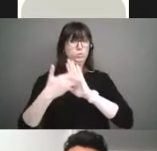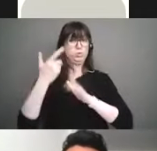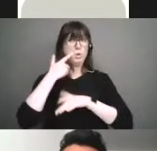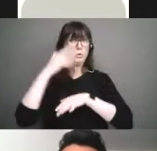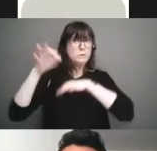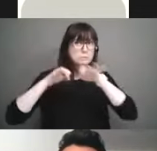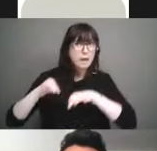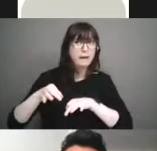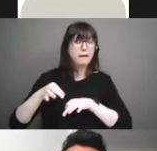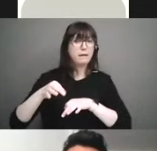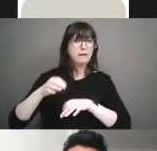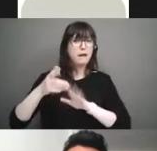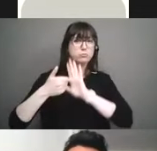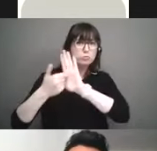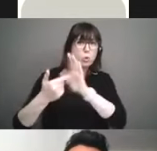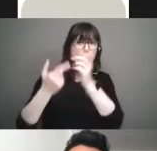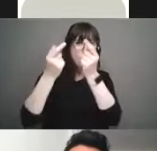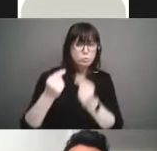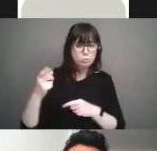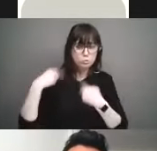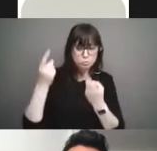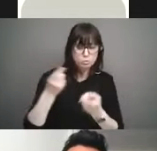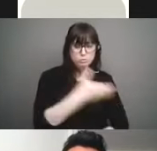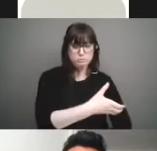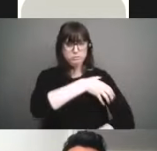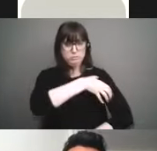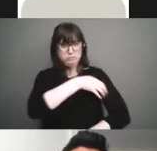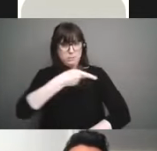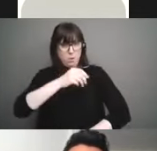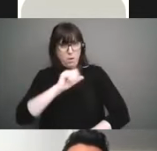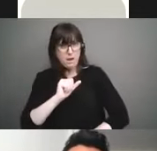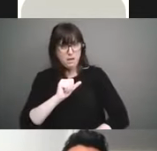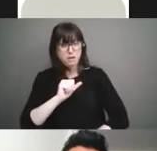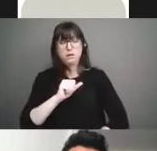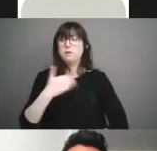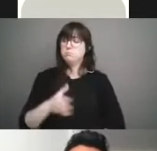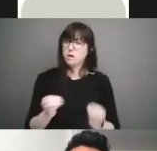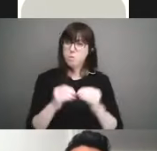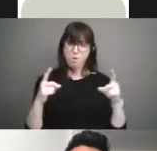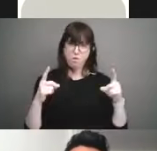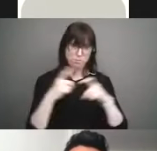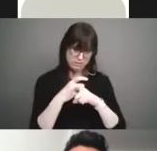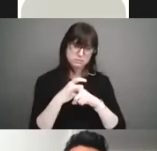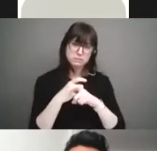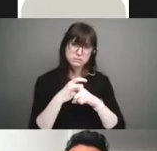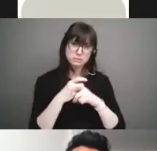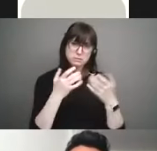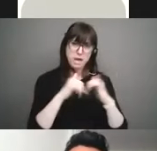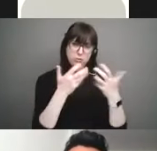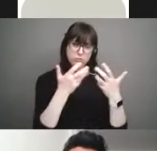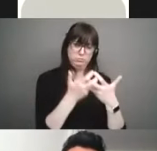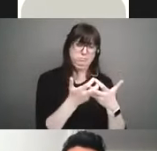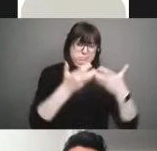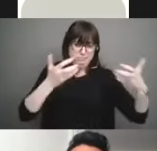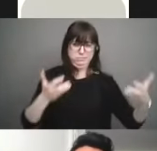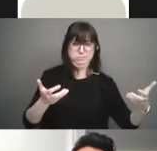the transactions that they've undertaken since being appointed as attorney, it's much more complicated and problematic to